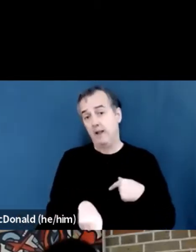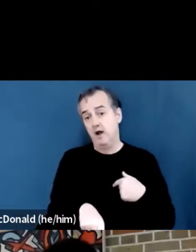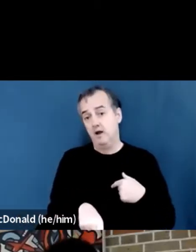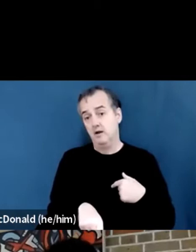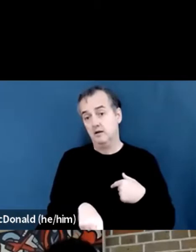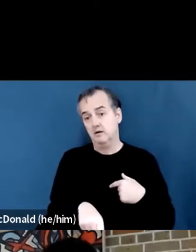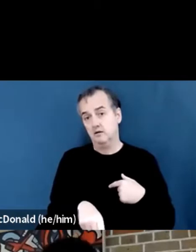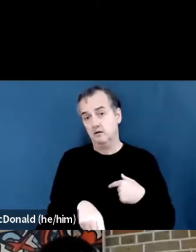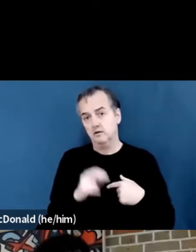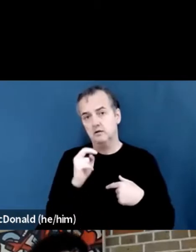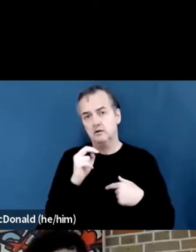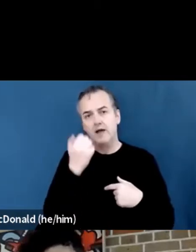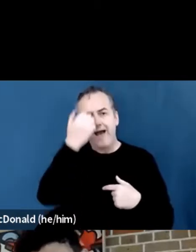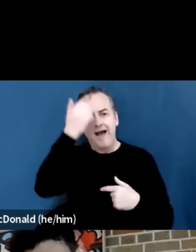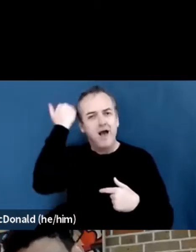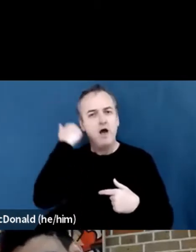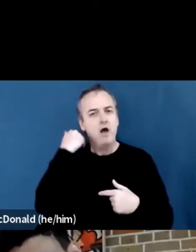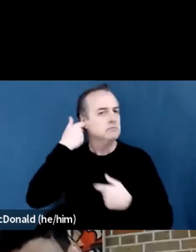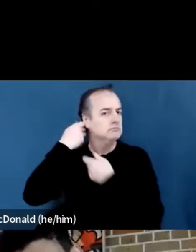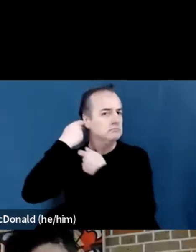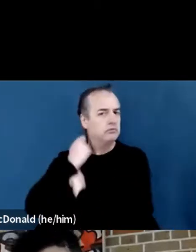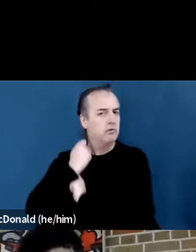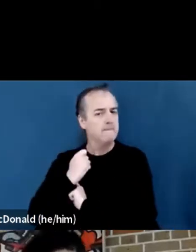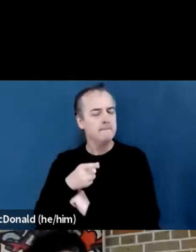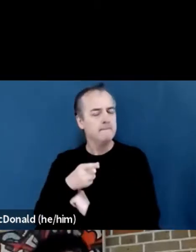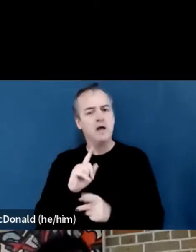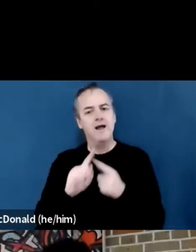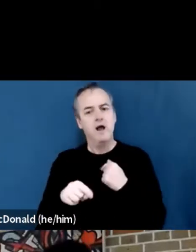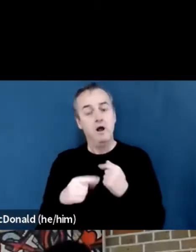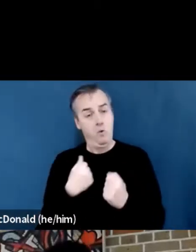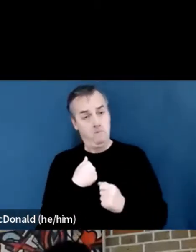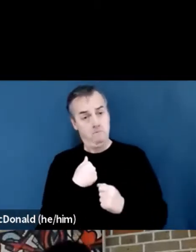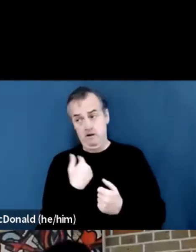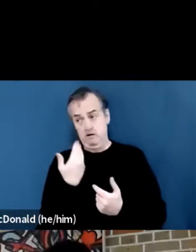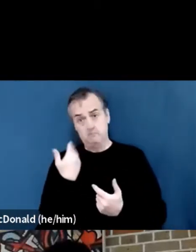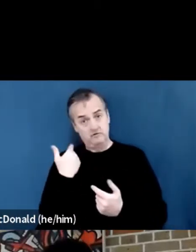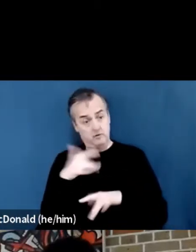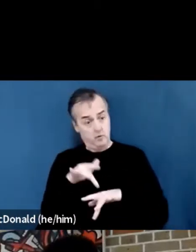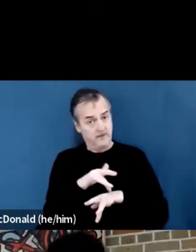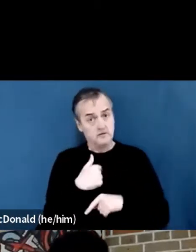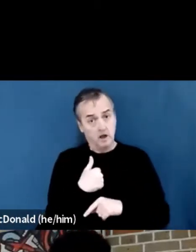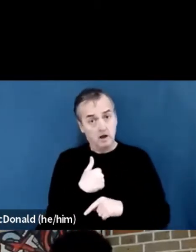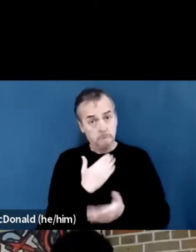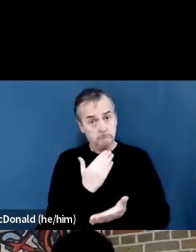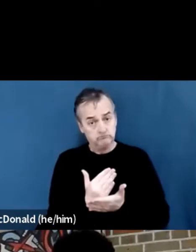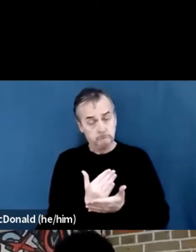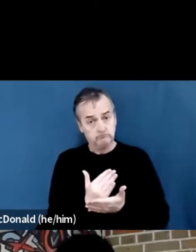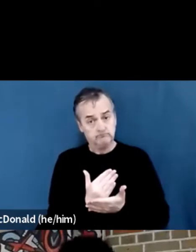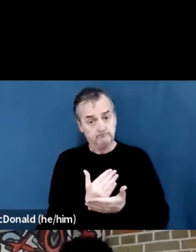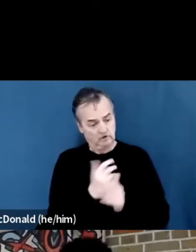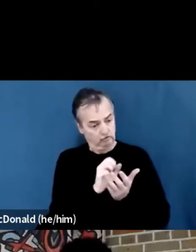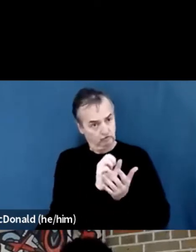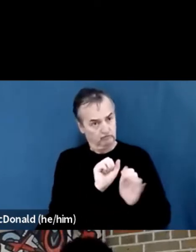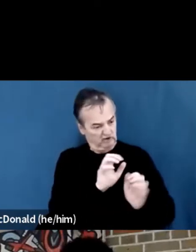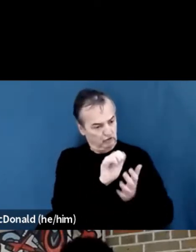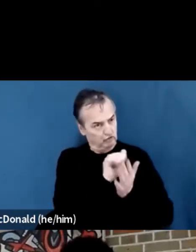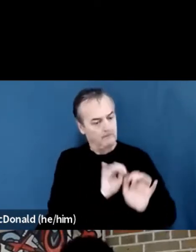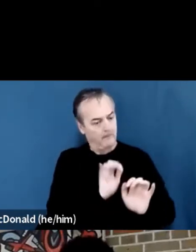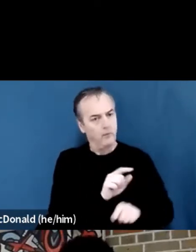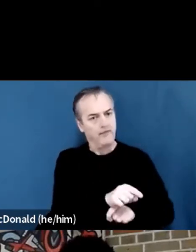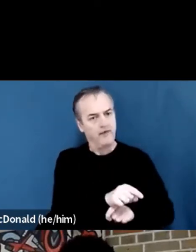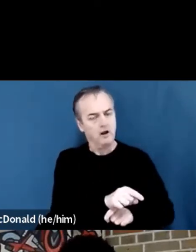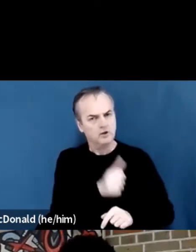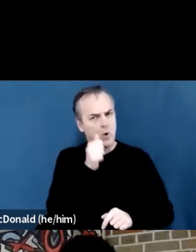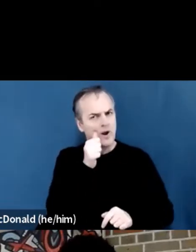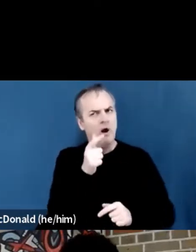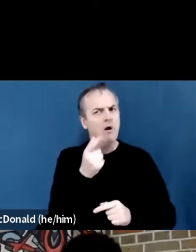So my roots are in theatre, so I started off, like Adam said, in theatre, and I knew